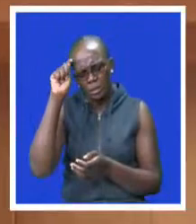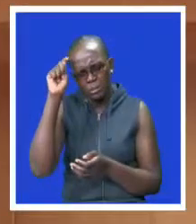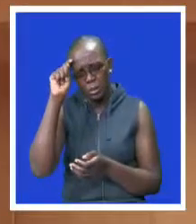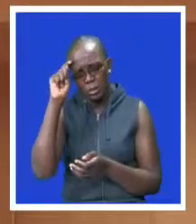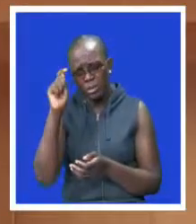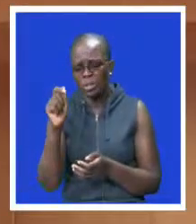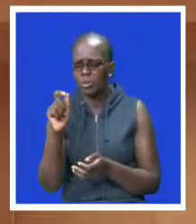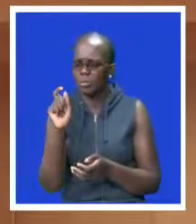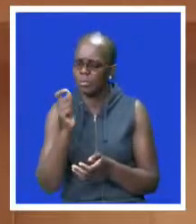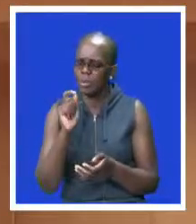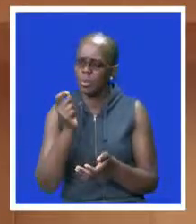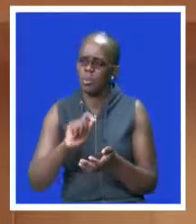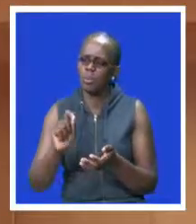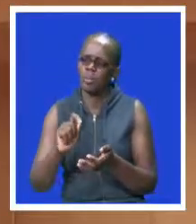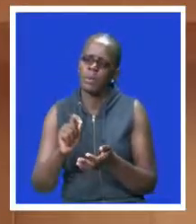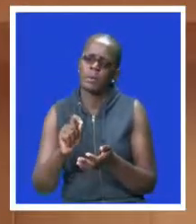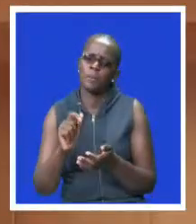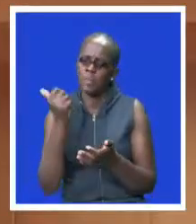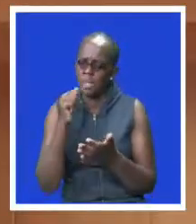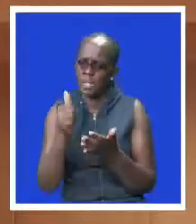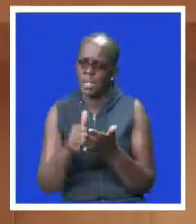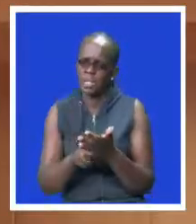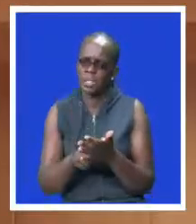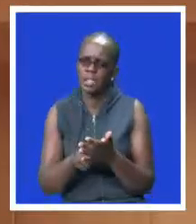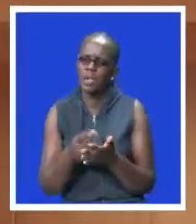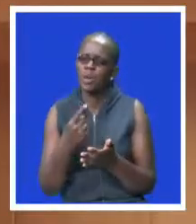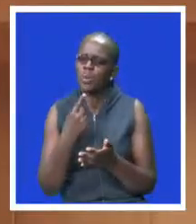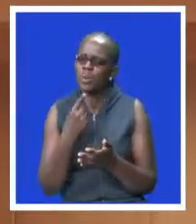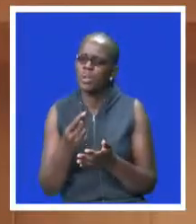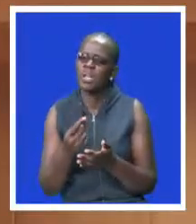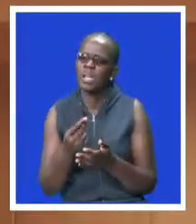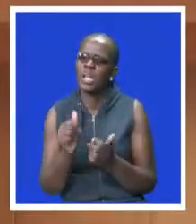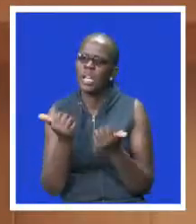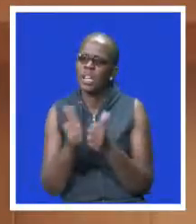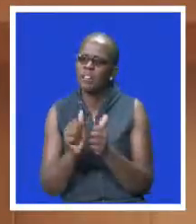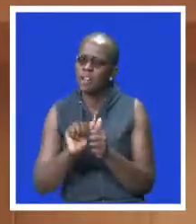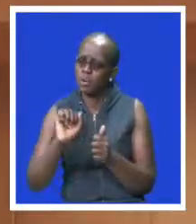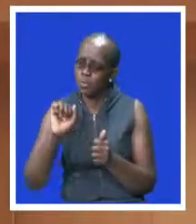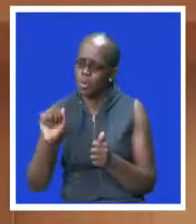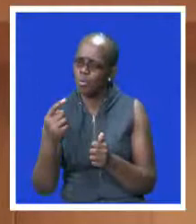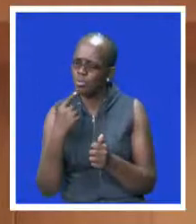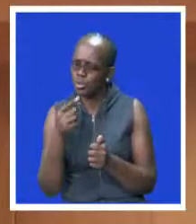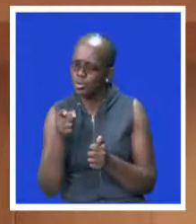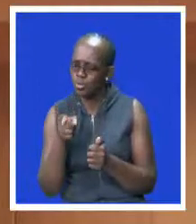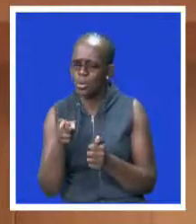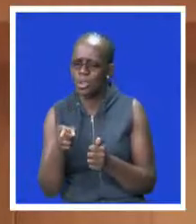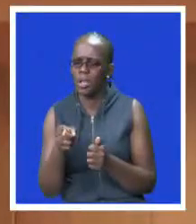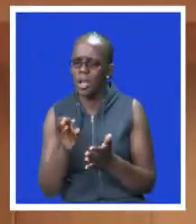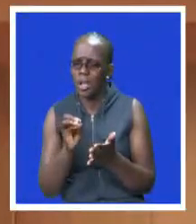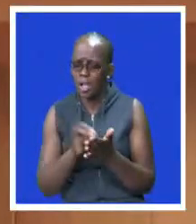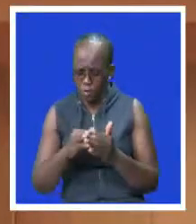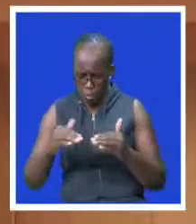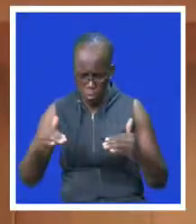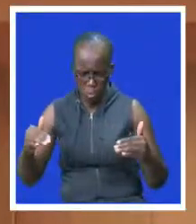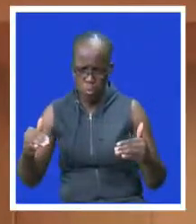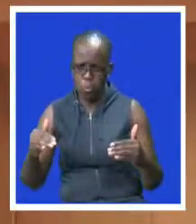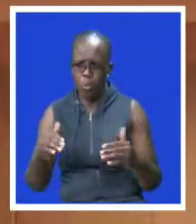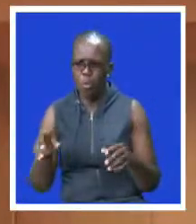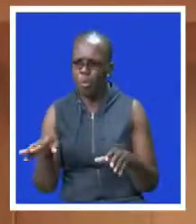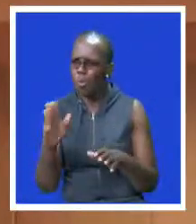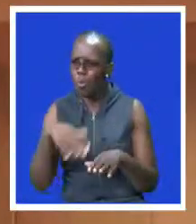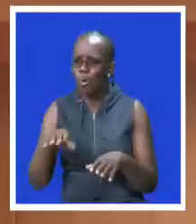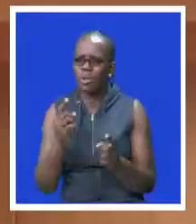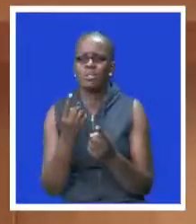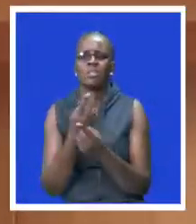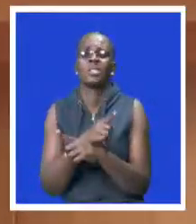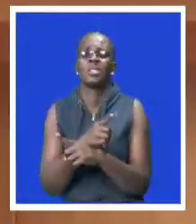to your friend who is, you can see, is gaining weight, and then you have to write and probably advise your friend